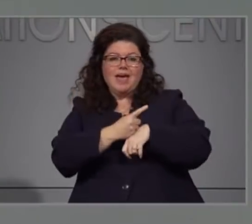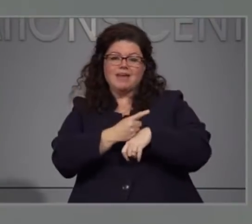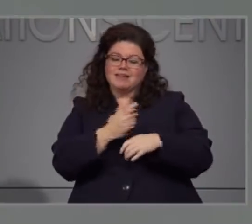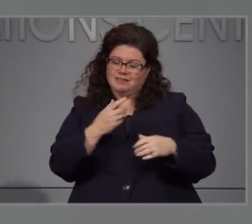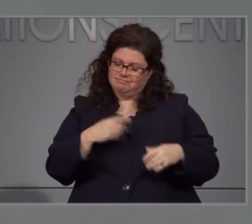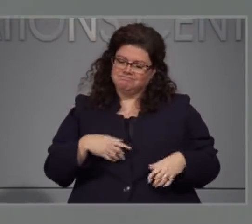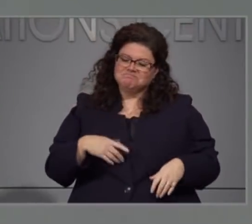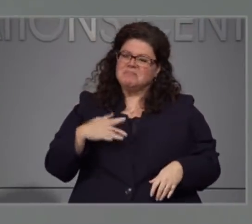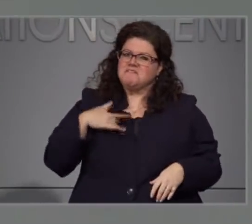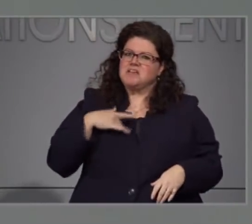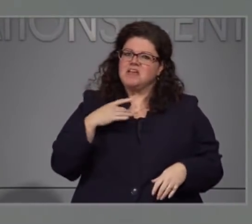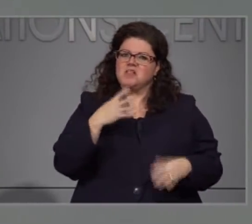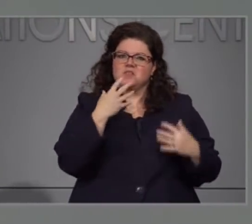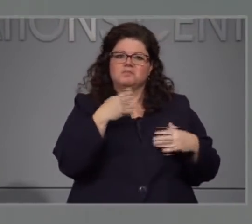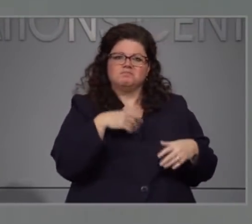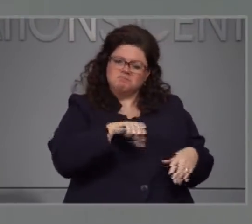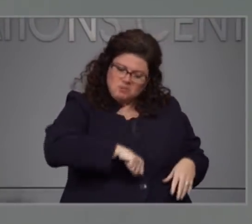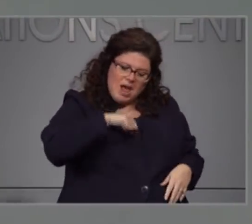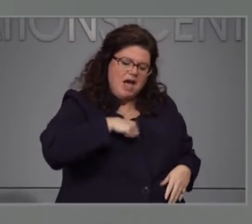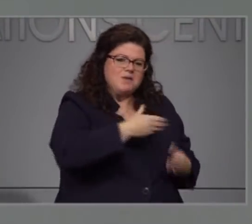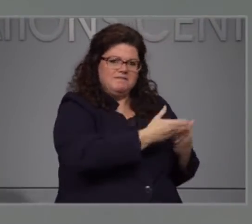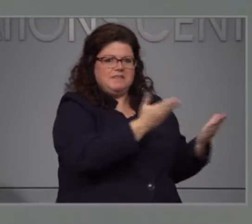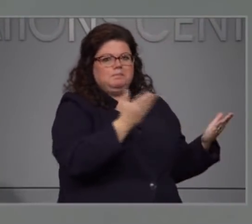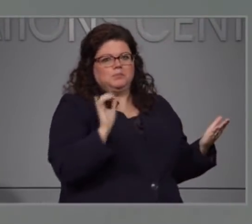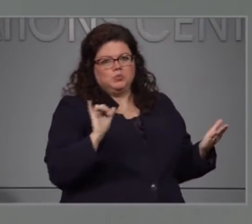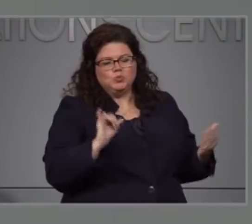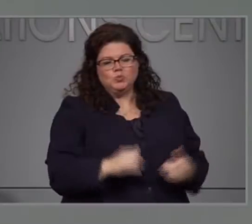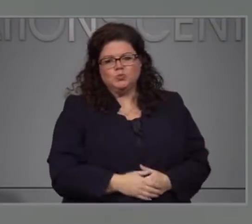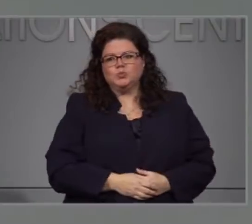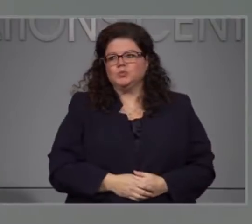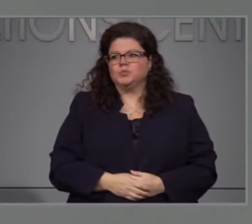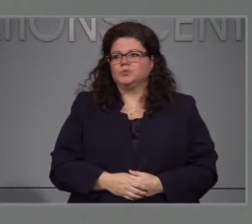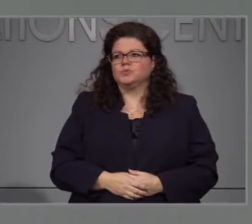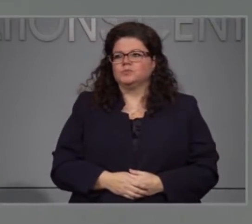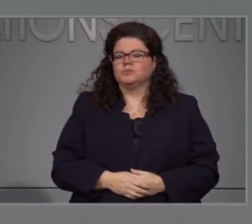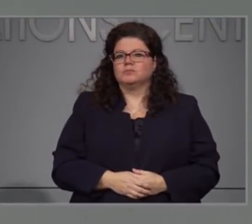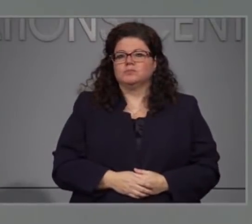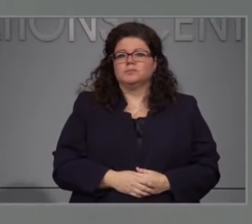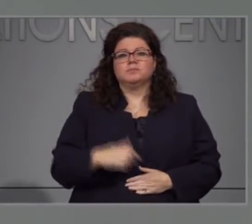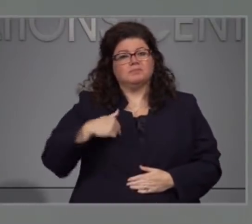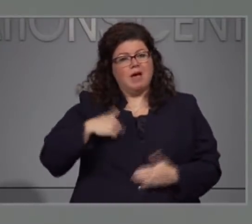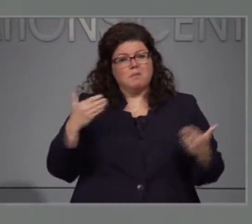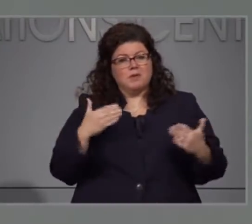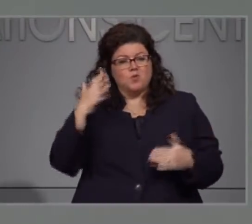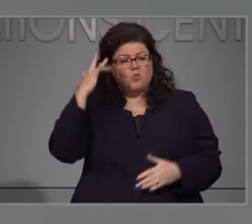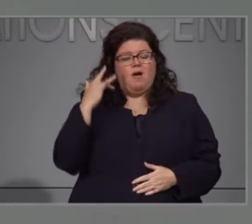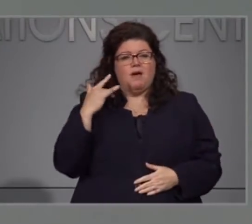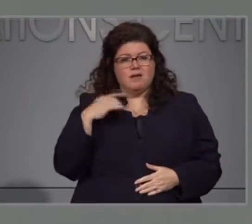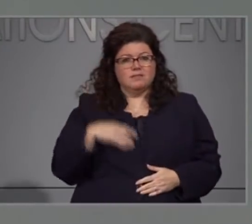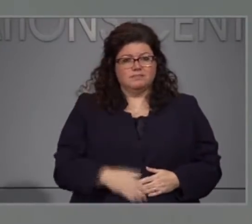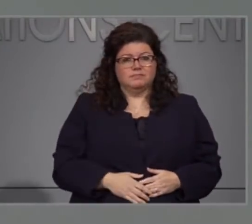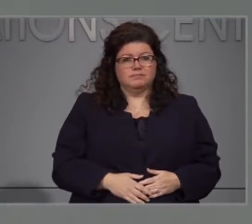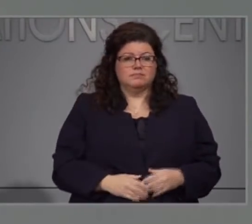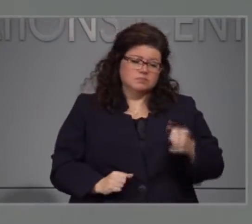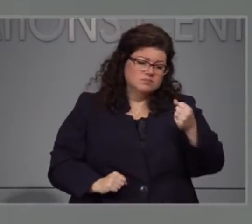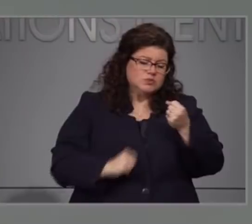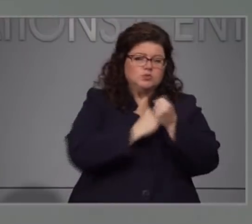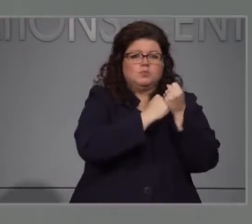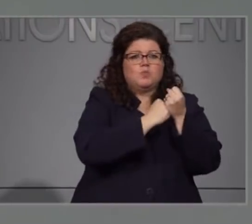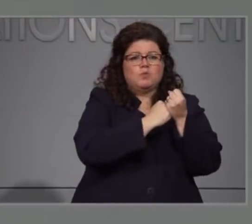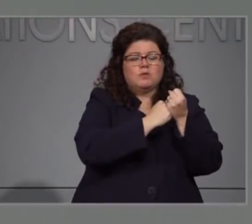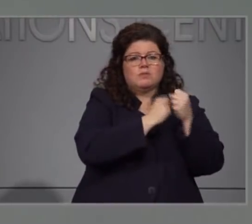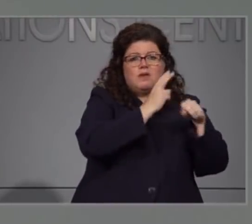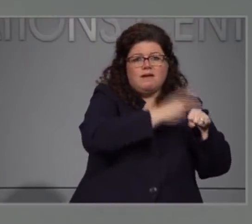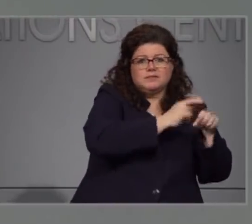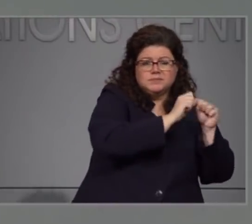call your neighbors and your friends. So I'm here on their behalf. What our healthcare workers are requesting of